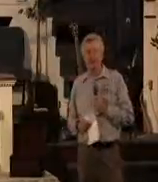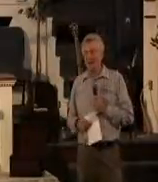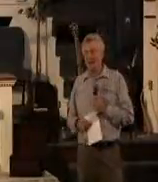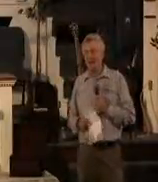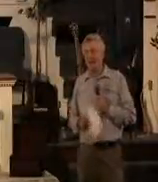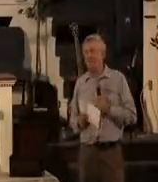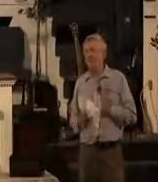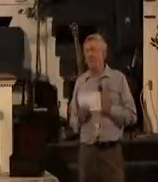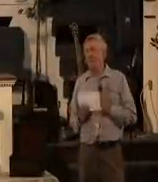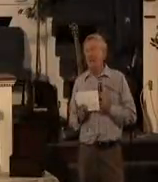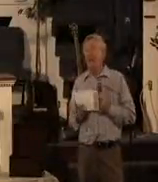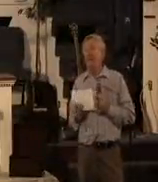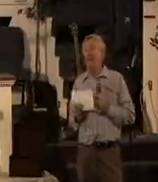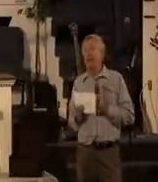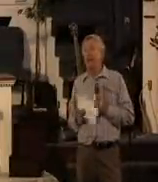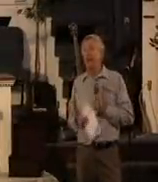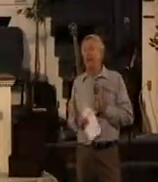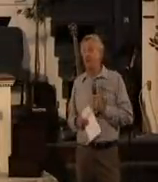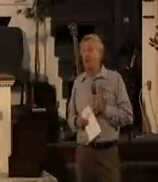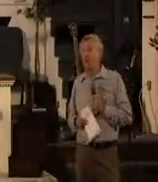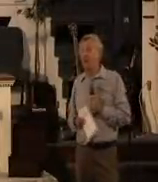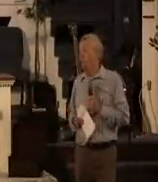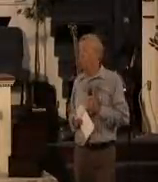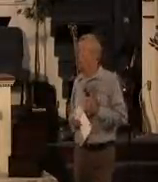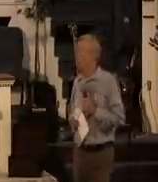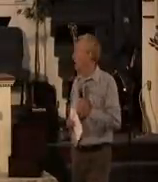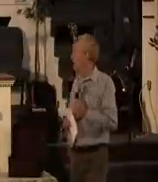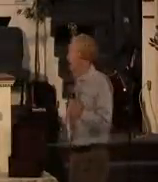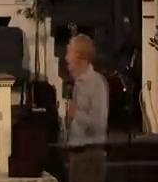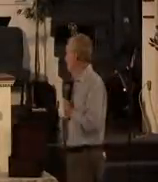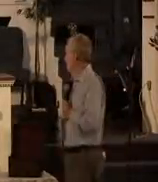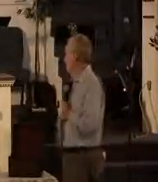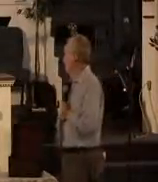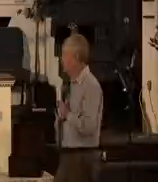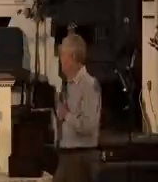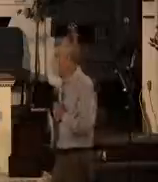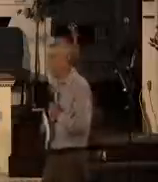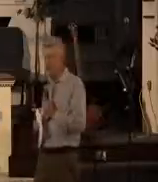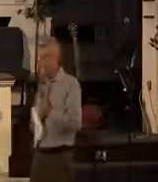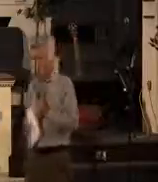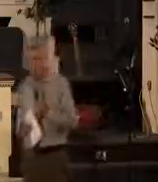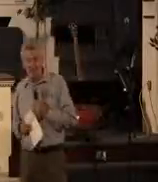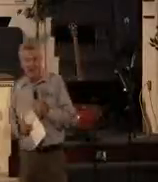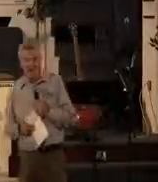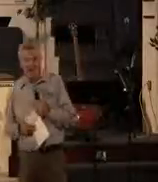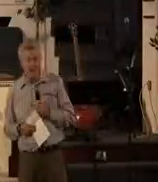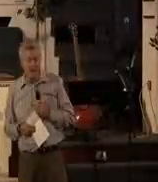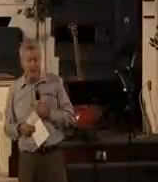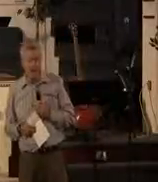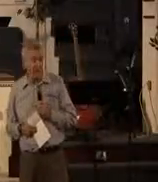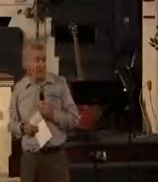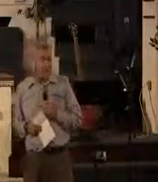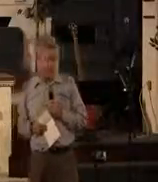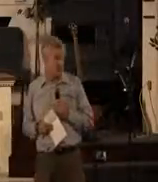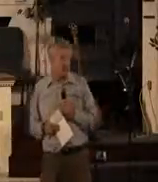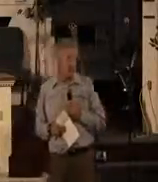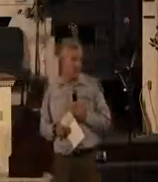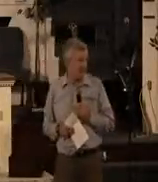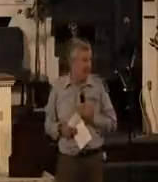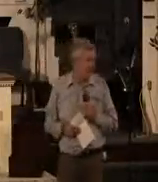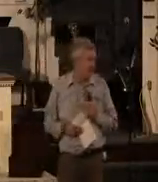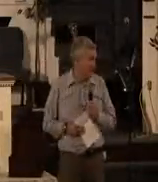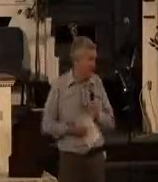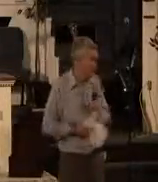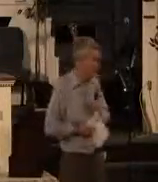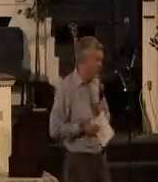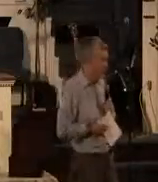regard. He'll need rest and recovery, rest and recreation while he's up here, so that he'll be strengthened